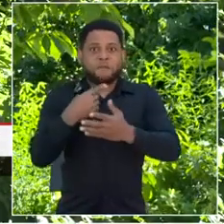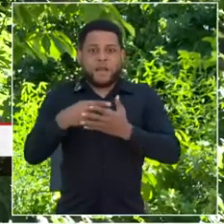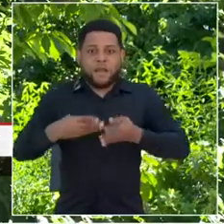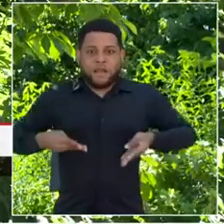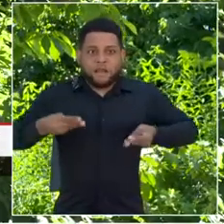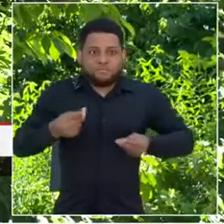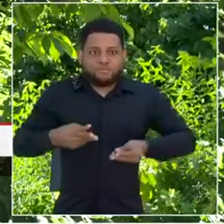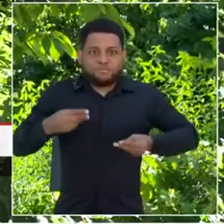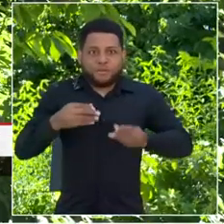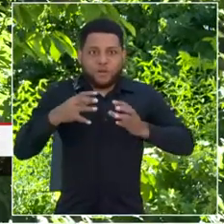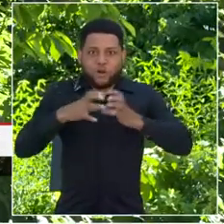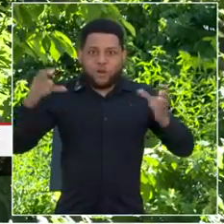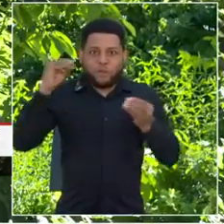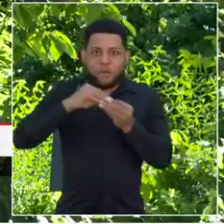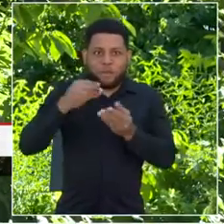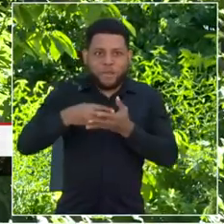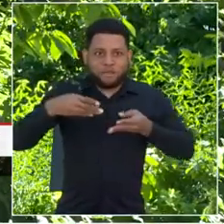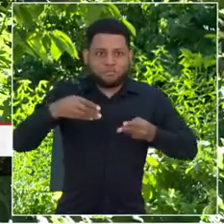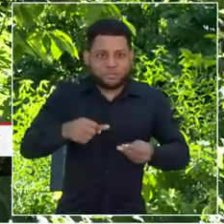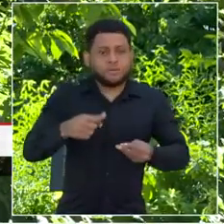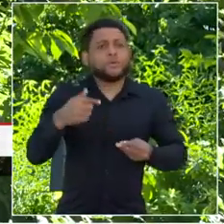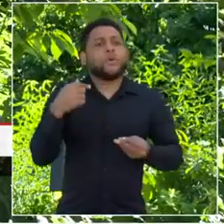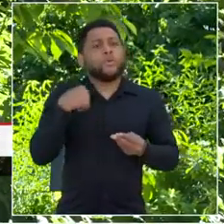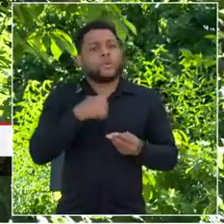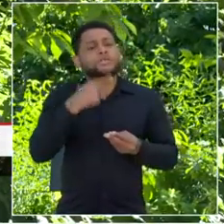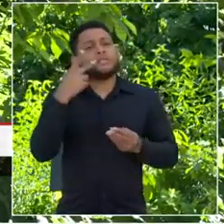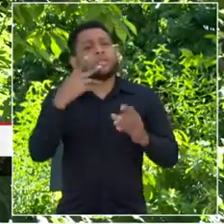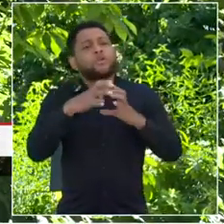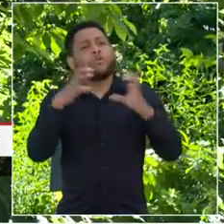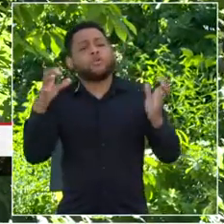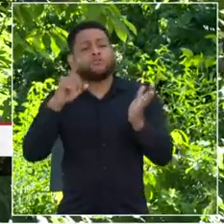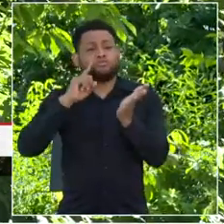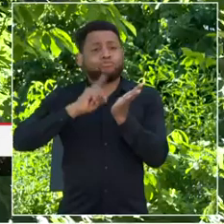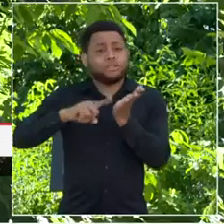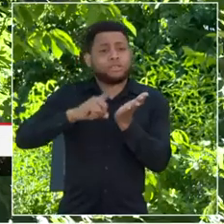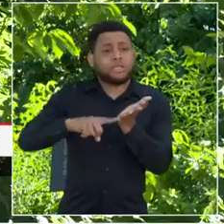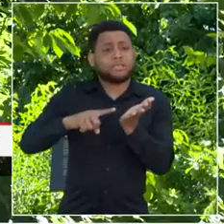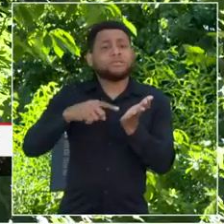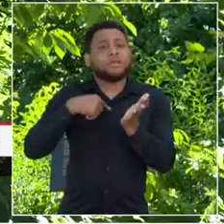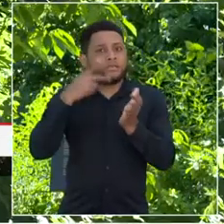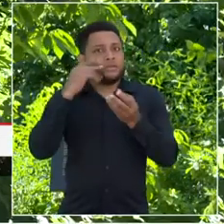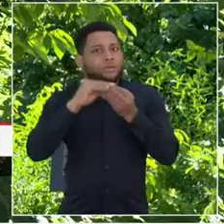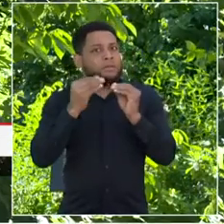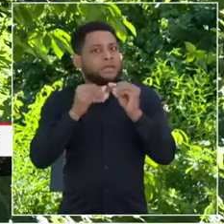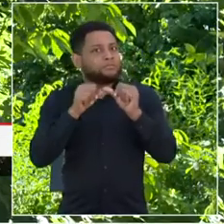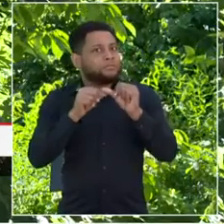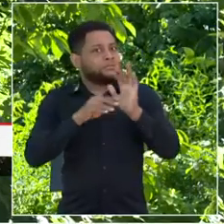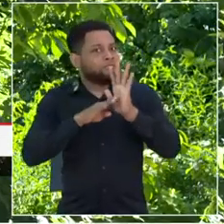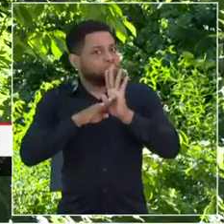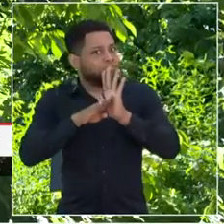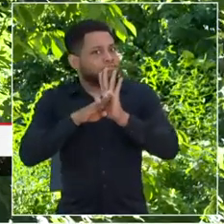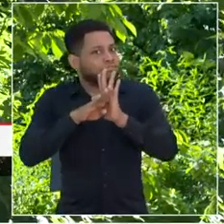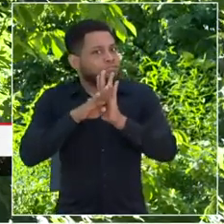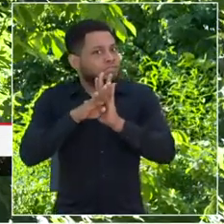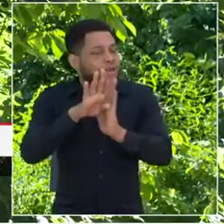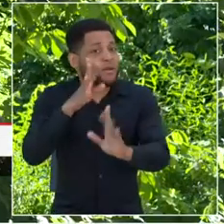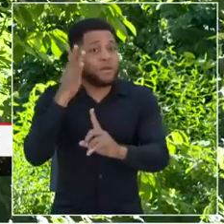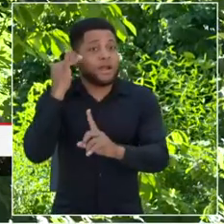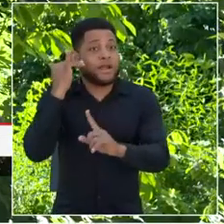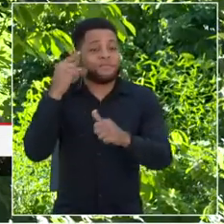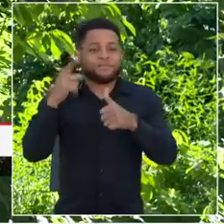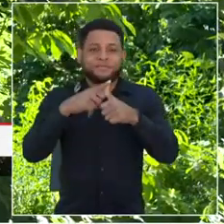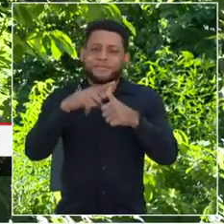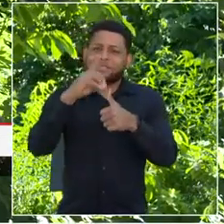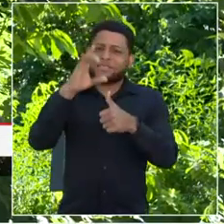and meetings, the reality is things are moving in the right direction for a lot of reasons. One, because Washington is a great